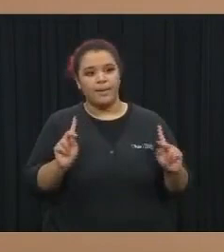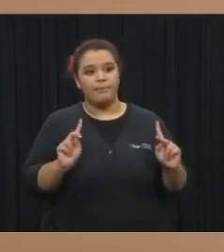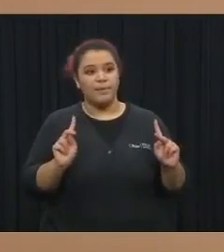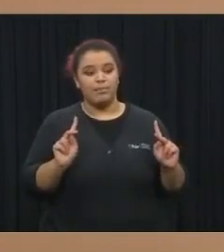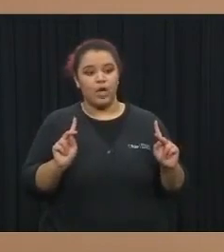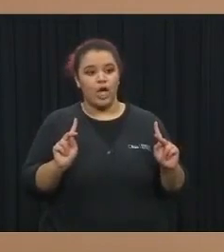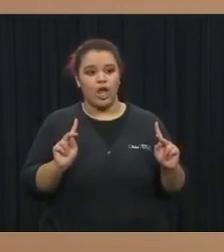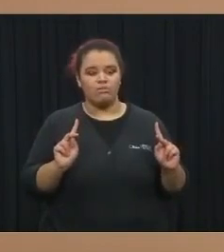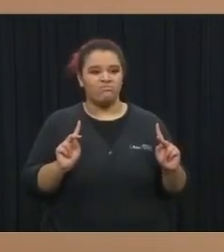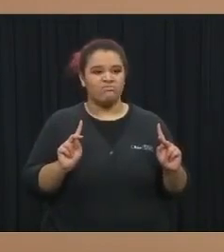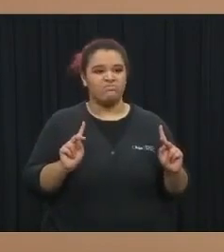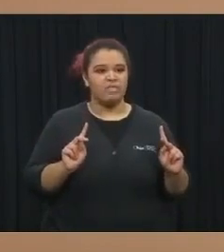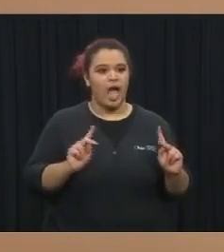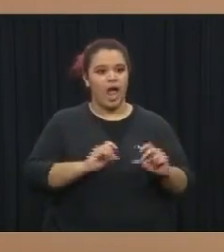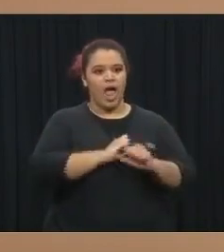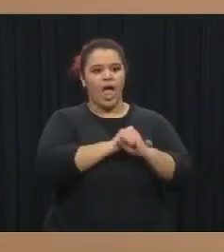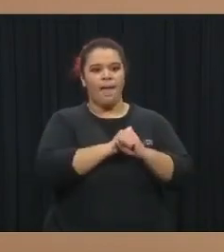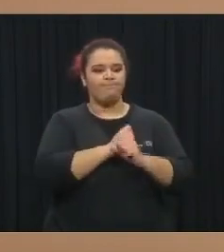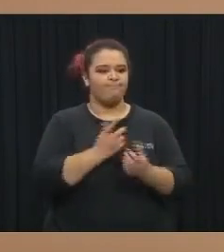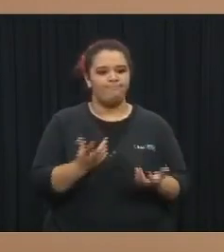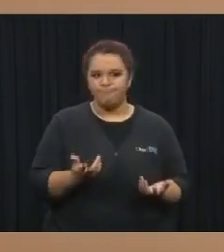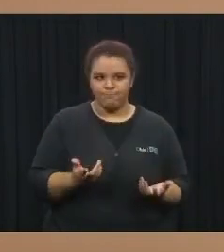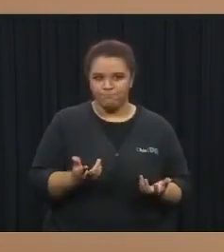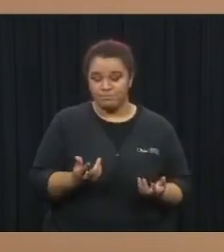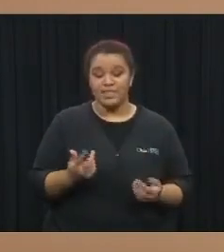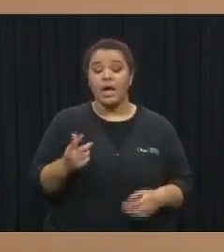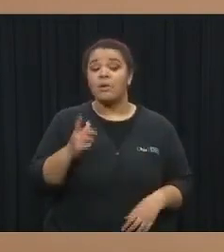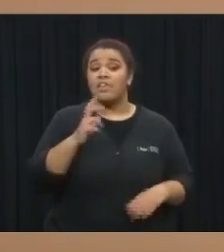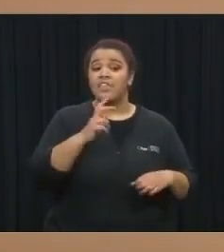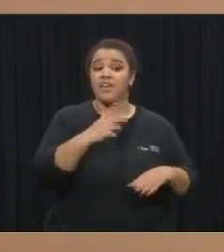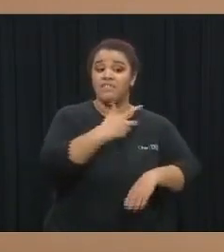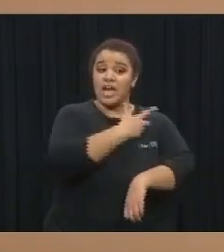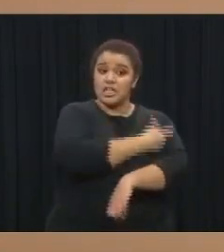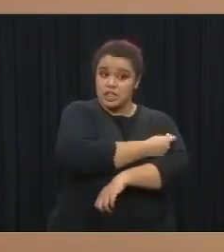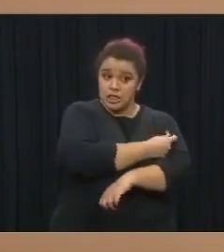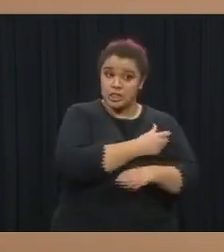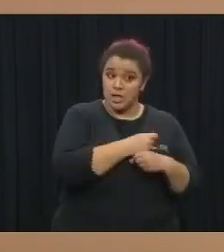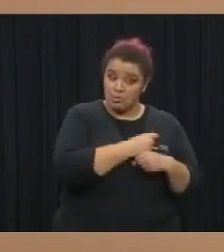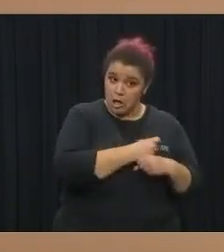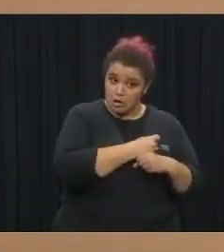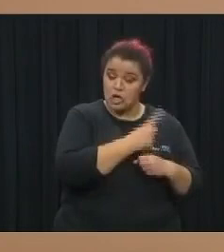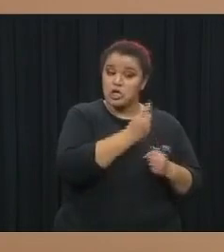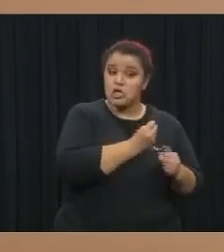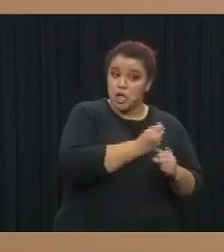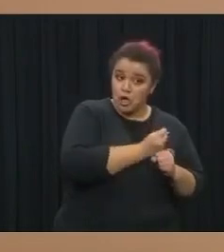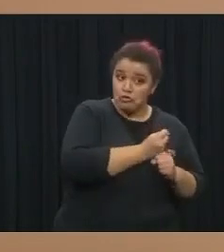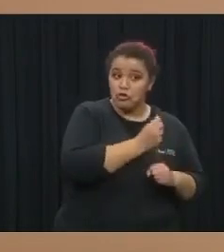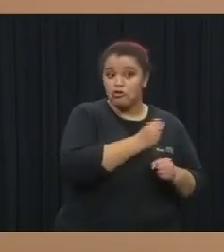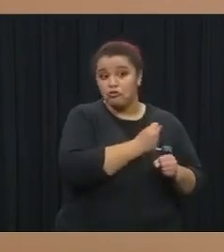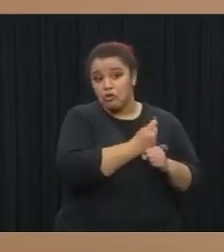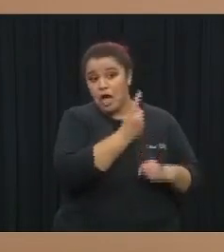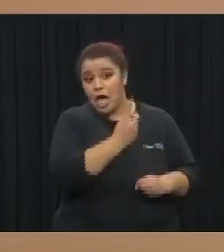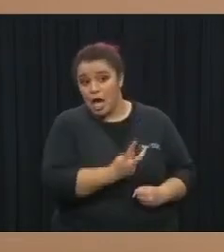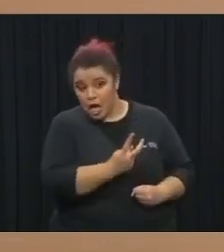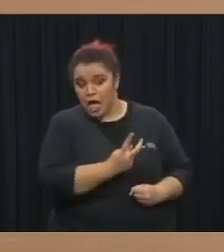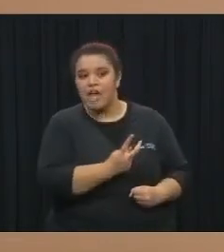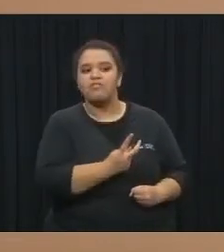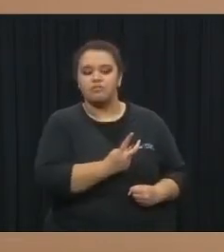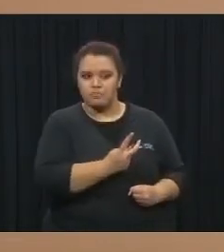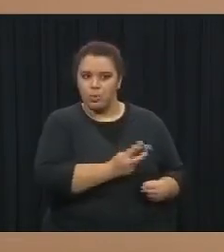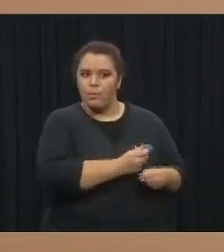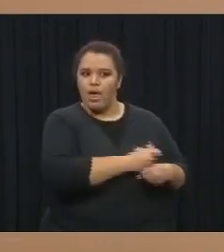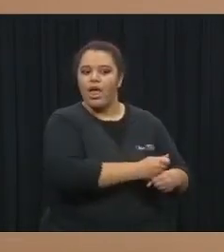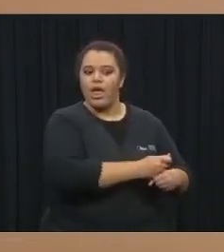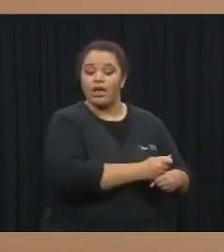that the vaccine will take a year to a year and a half, but there are other promising treatments that could come along sooner and therefore change